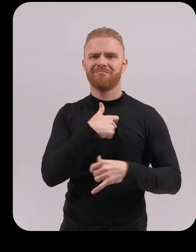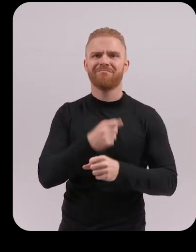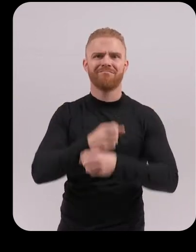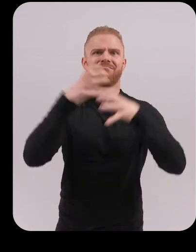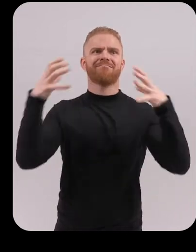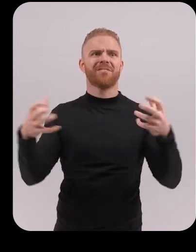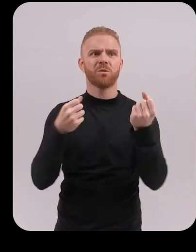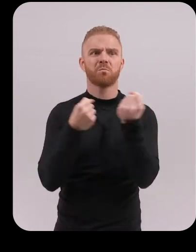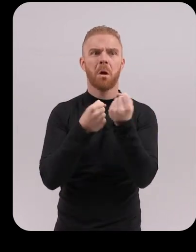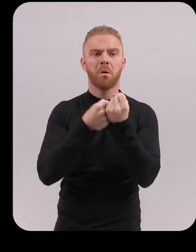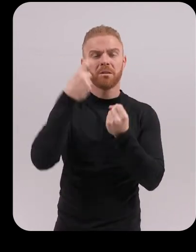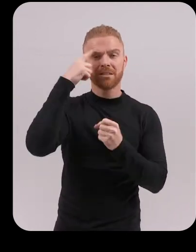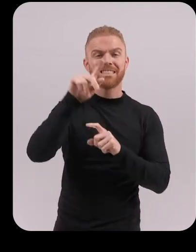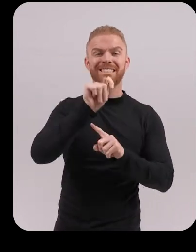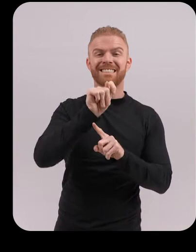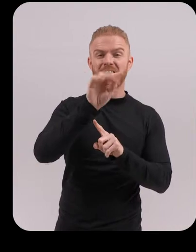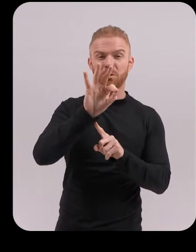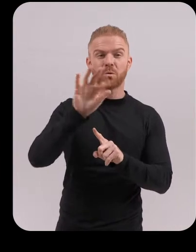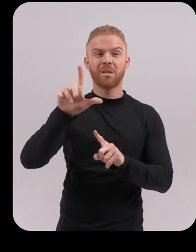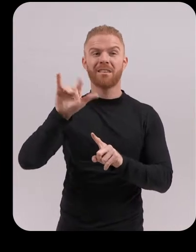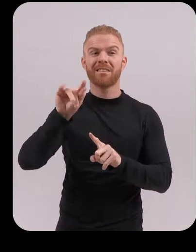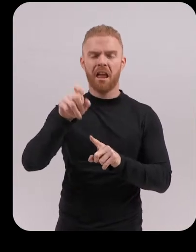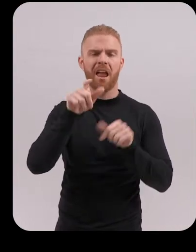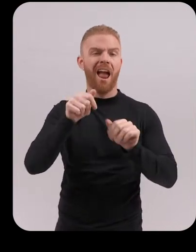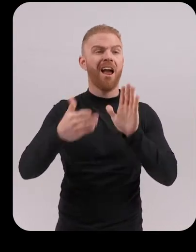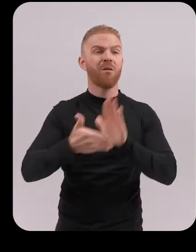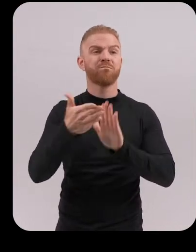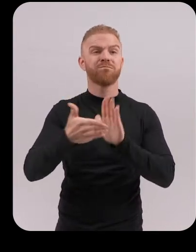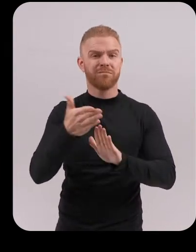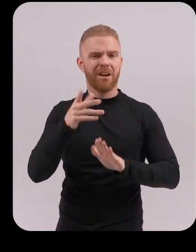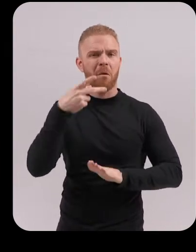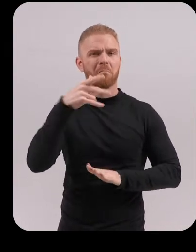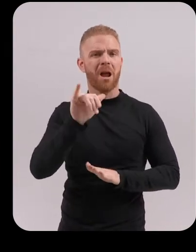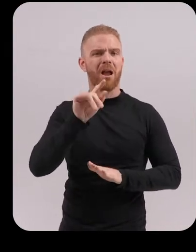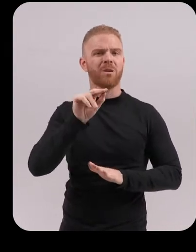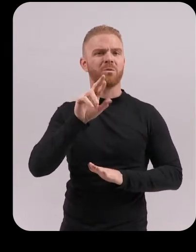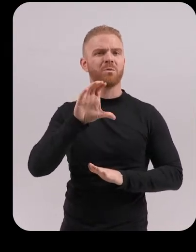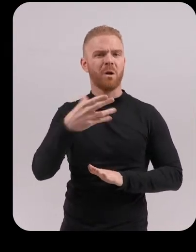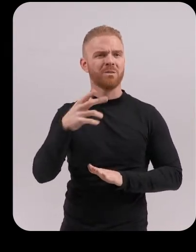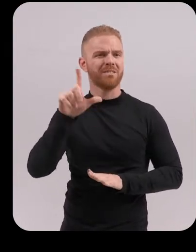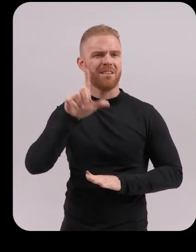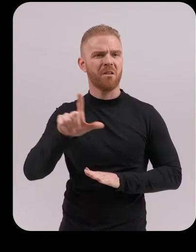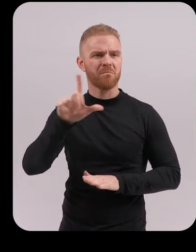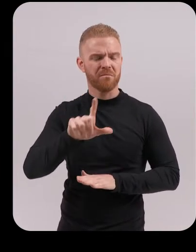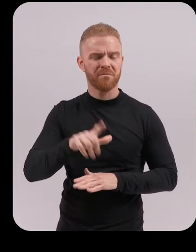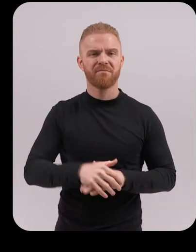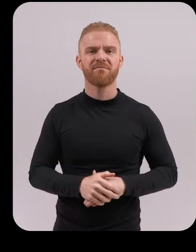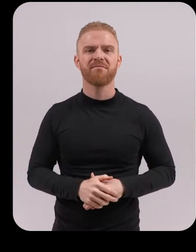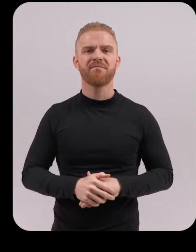expanded support for TensorFlow Lite so you can run your PyTorch models too. Whoop, whoop.